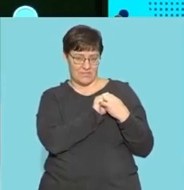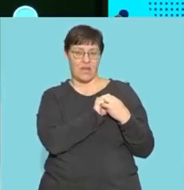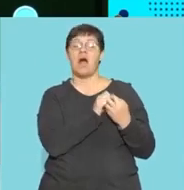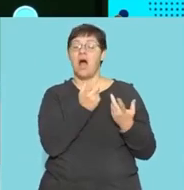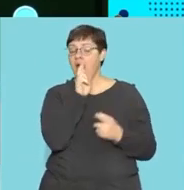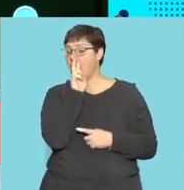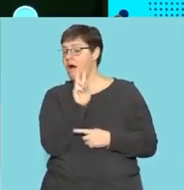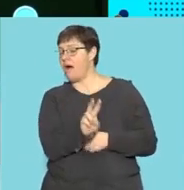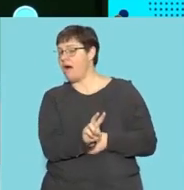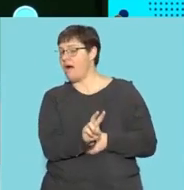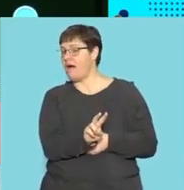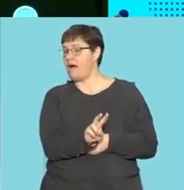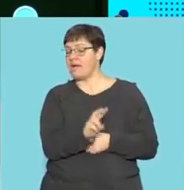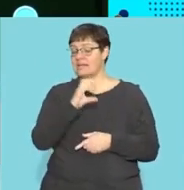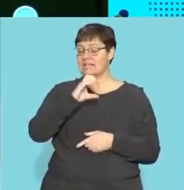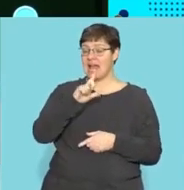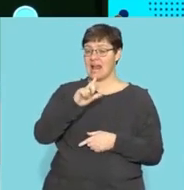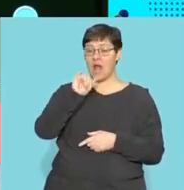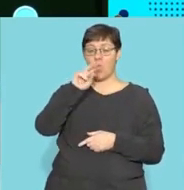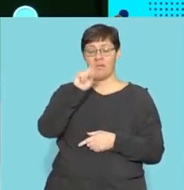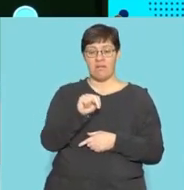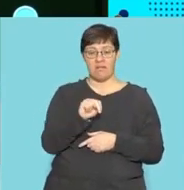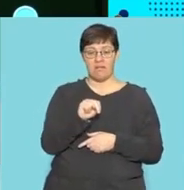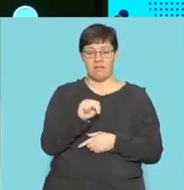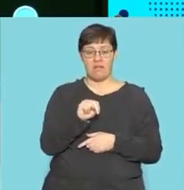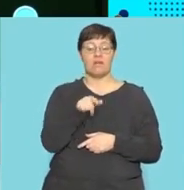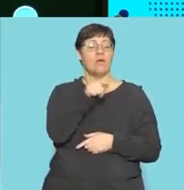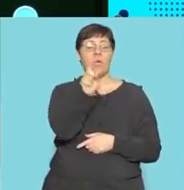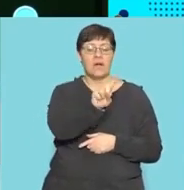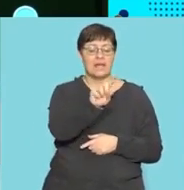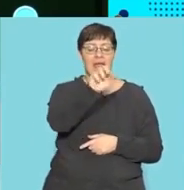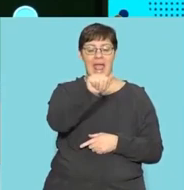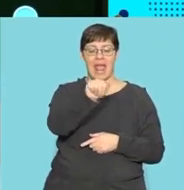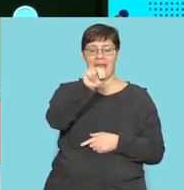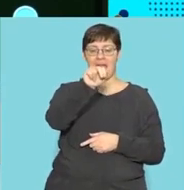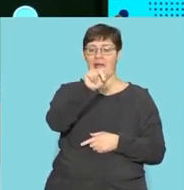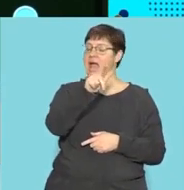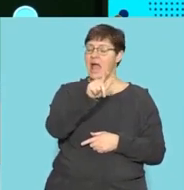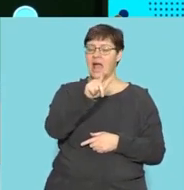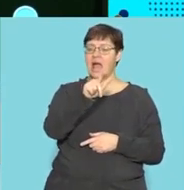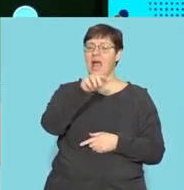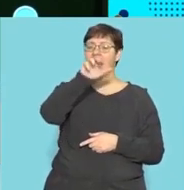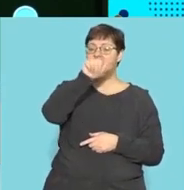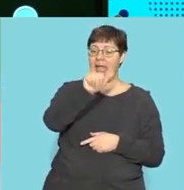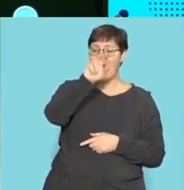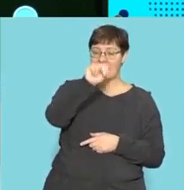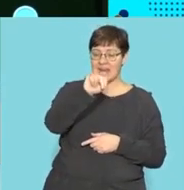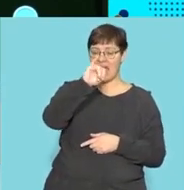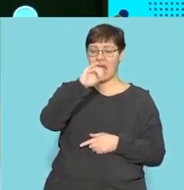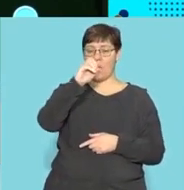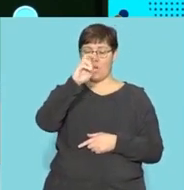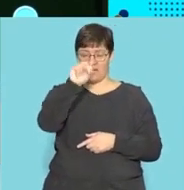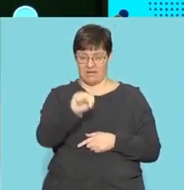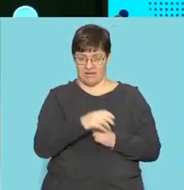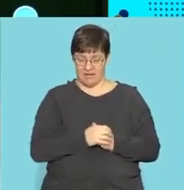positives. And I want you to notice something else. The chloride ion is an anode. Is an